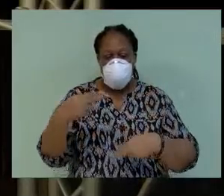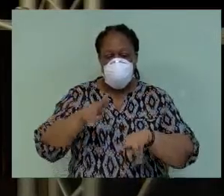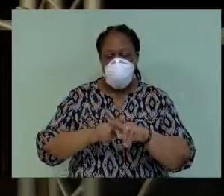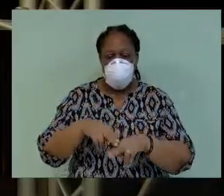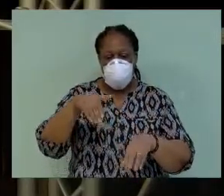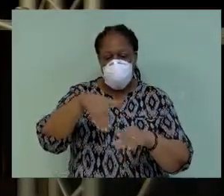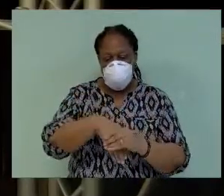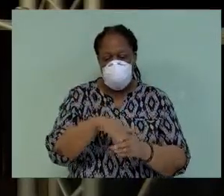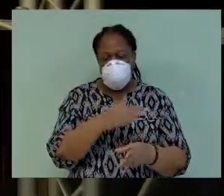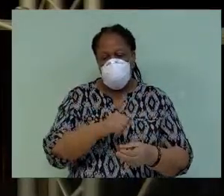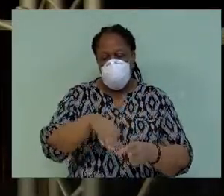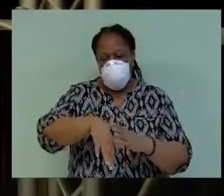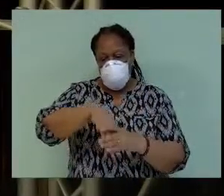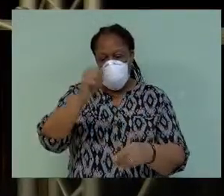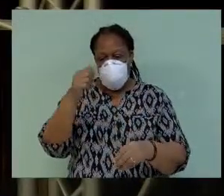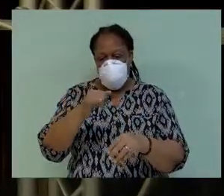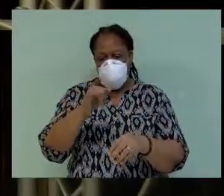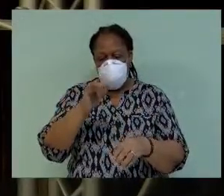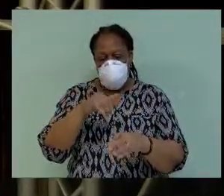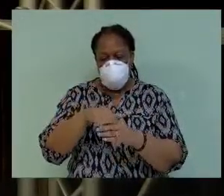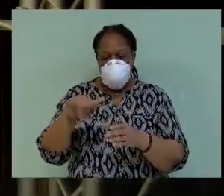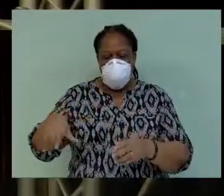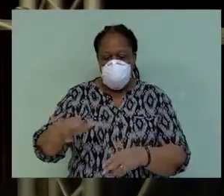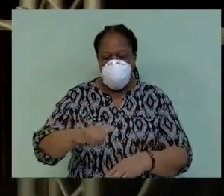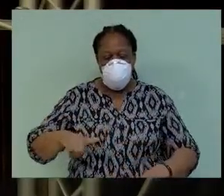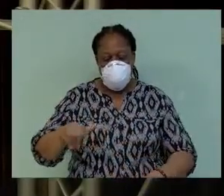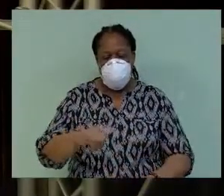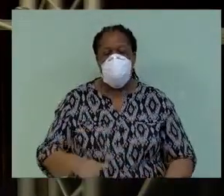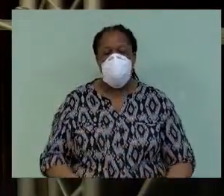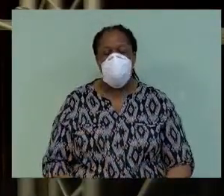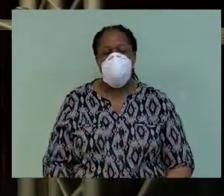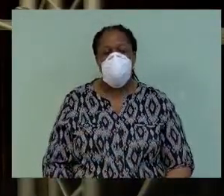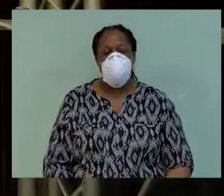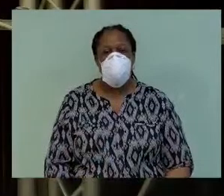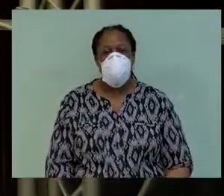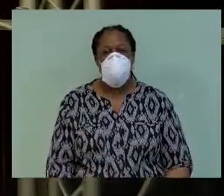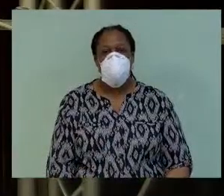filed, the earliest court date available is assigned and the